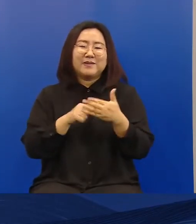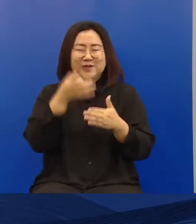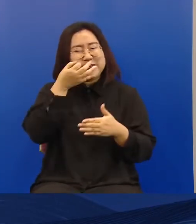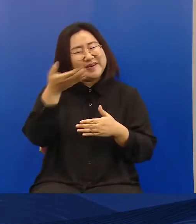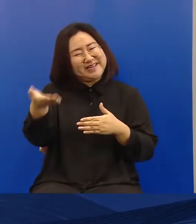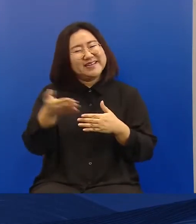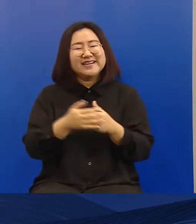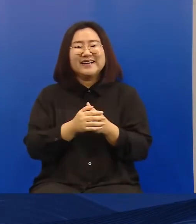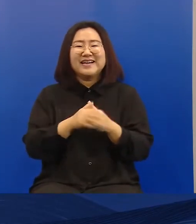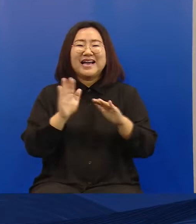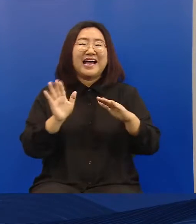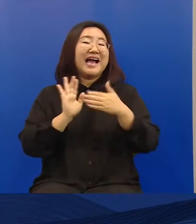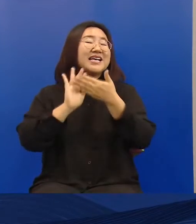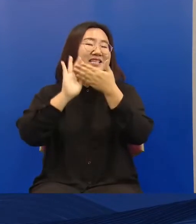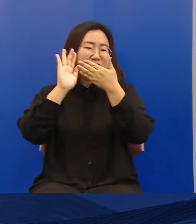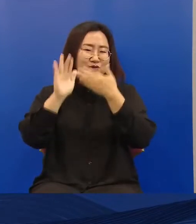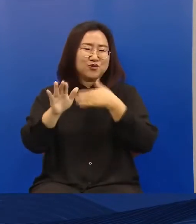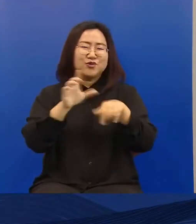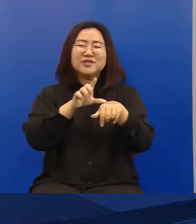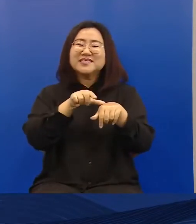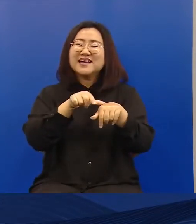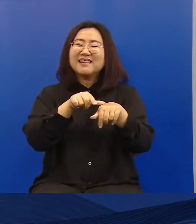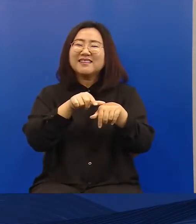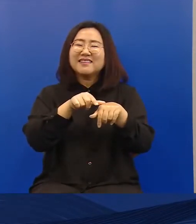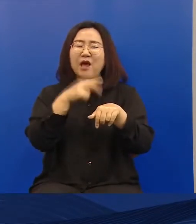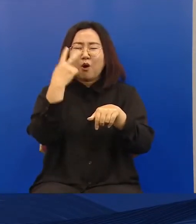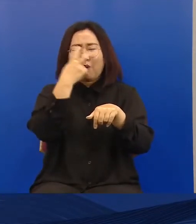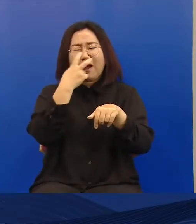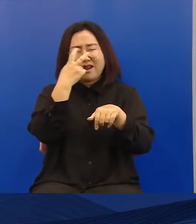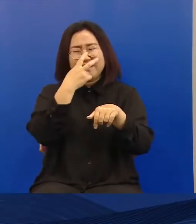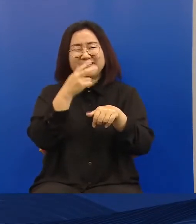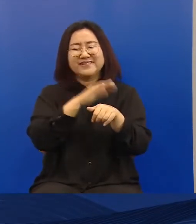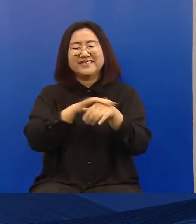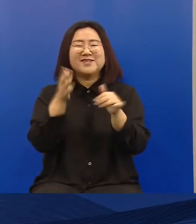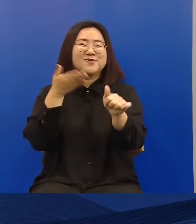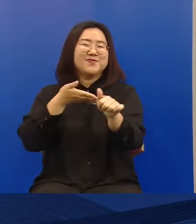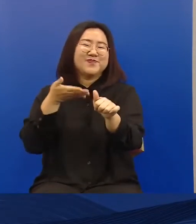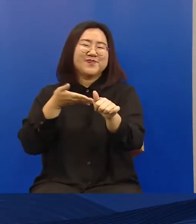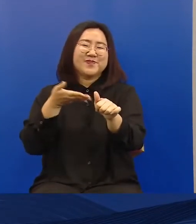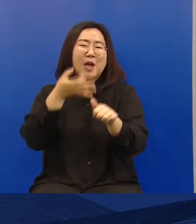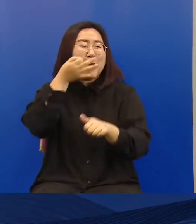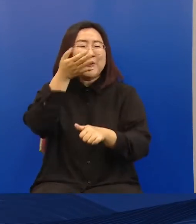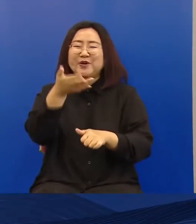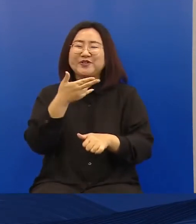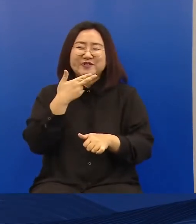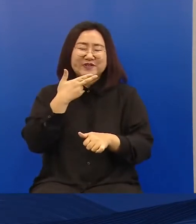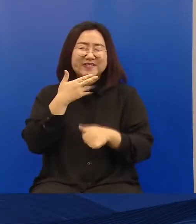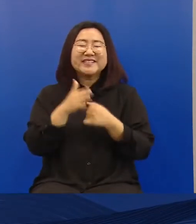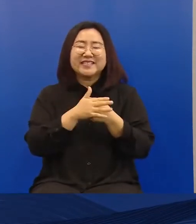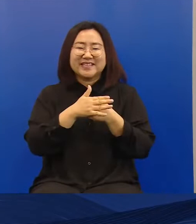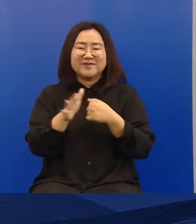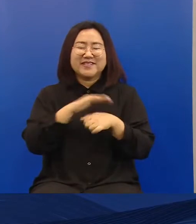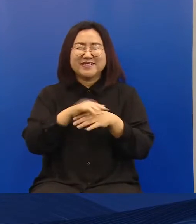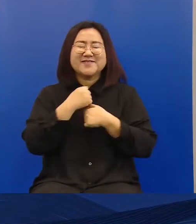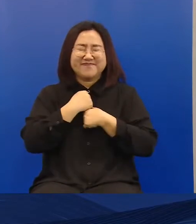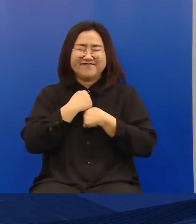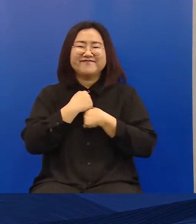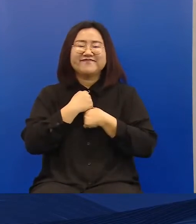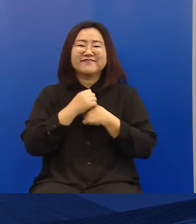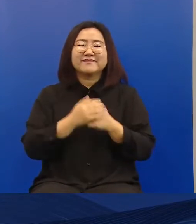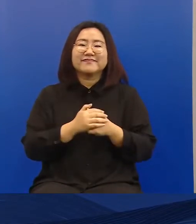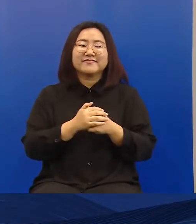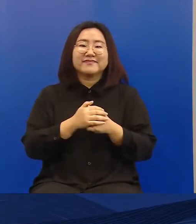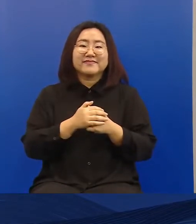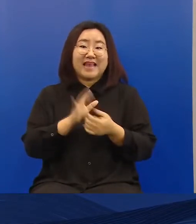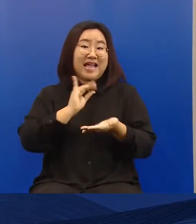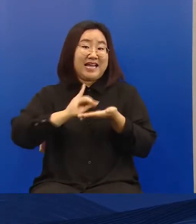Province. And I gave him a 1 minute extra, but starting from now, there will be no extra time at all. So please bear